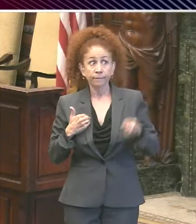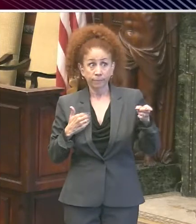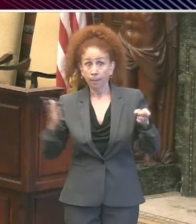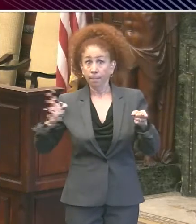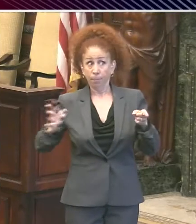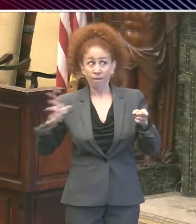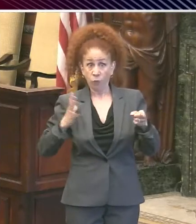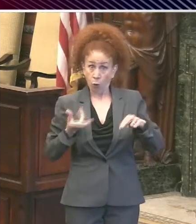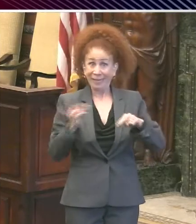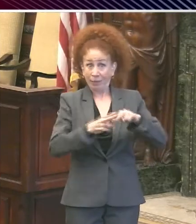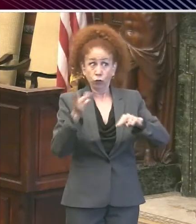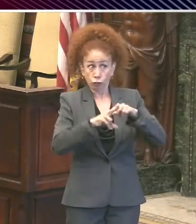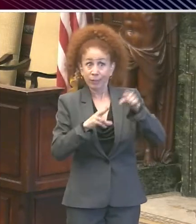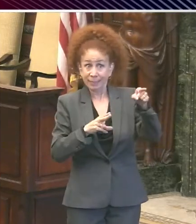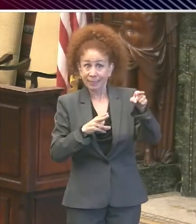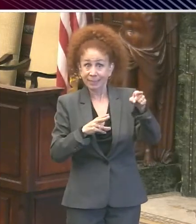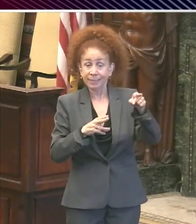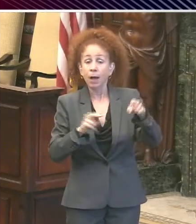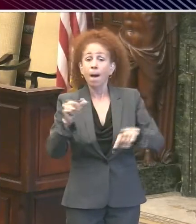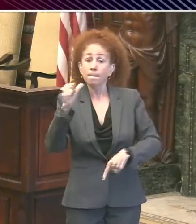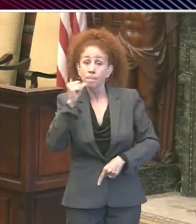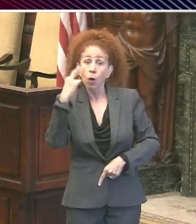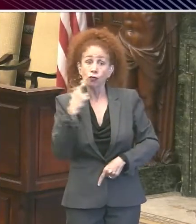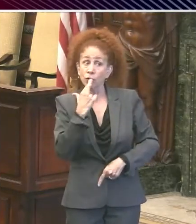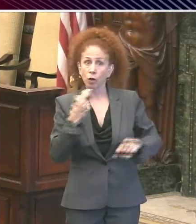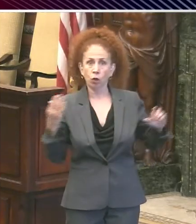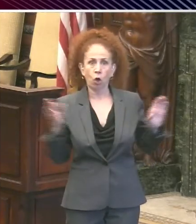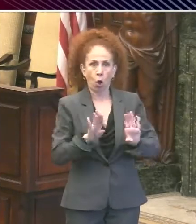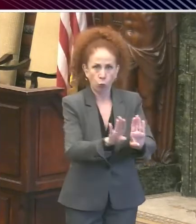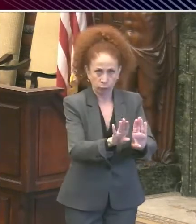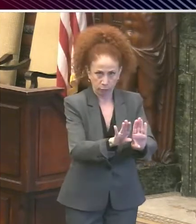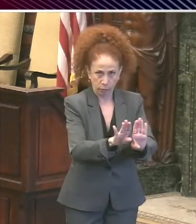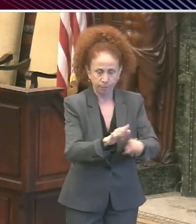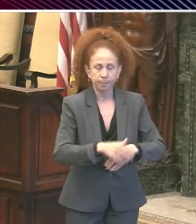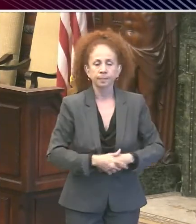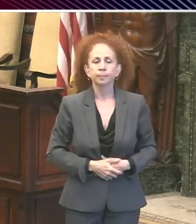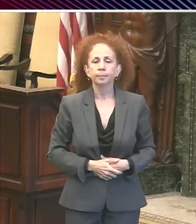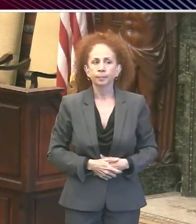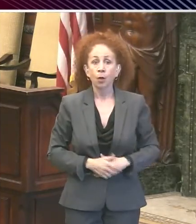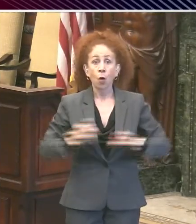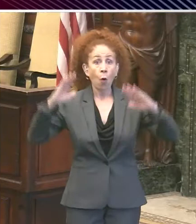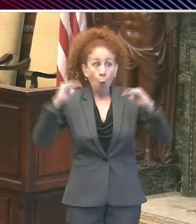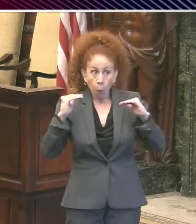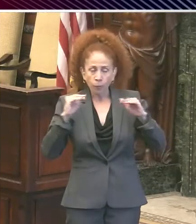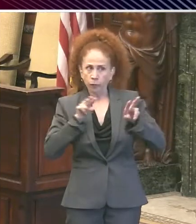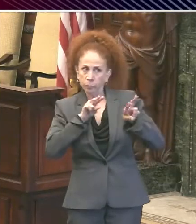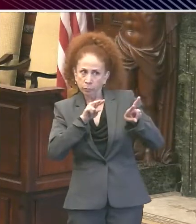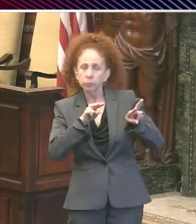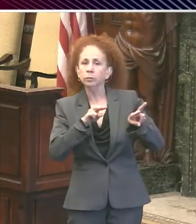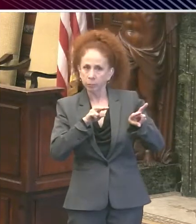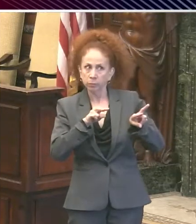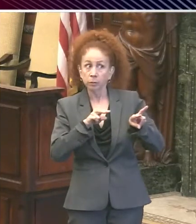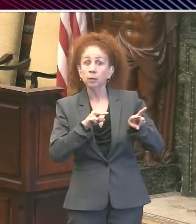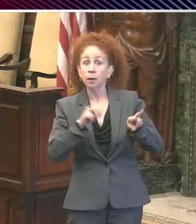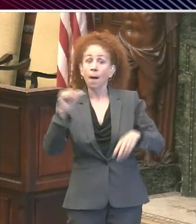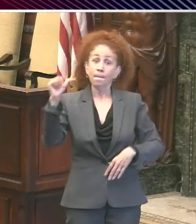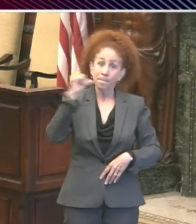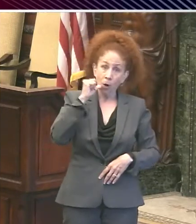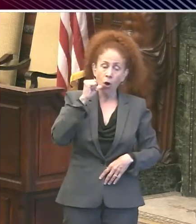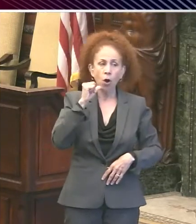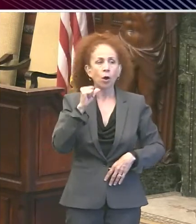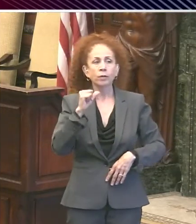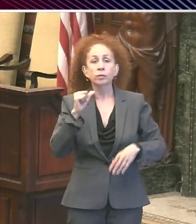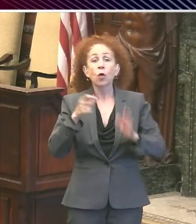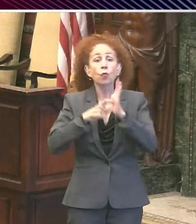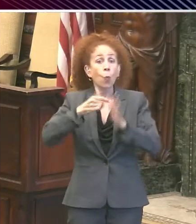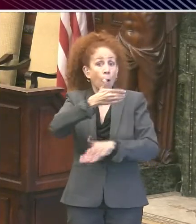major increases in cases have closed their bars and restaurants and required masks. And I'm hopeful that the closing of the bars and requiring